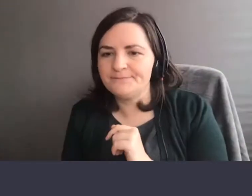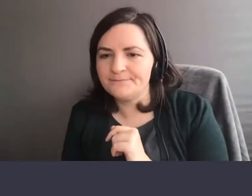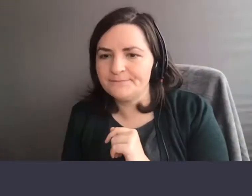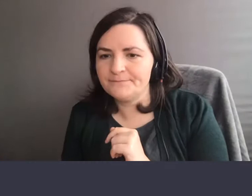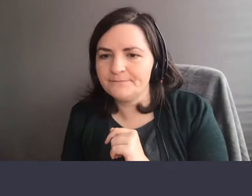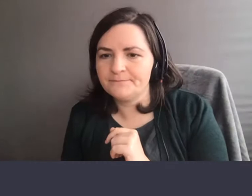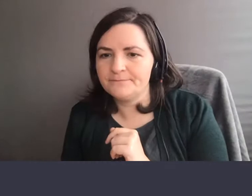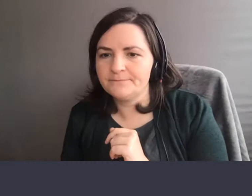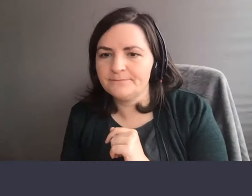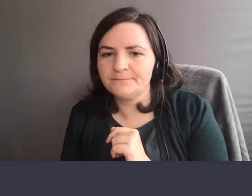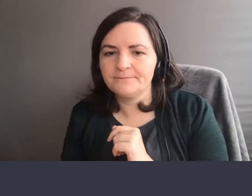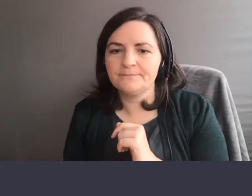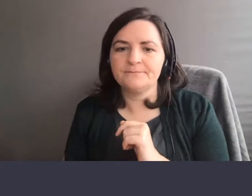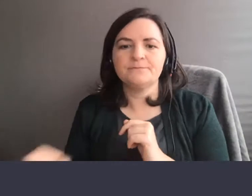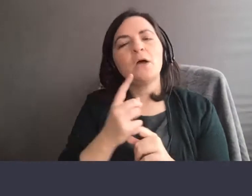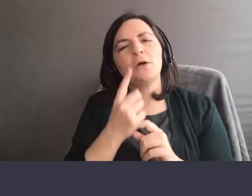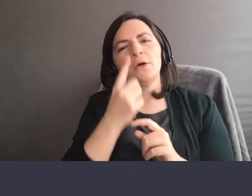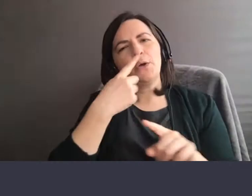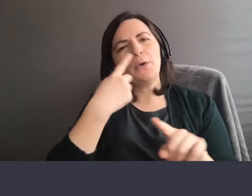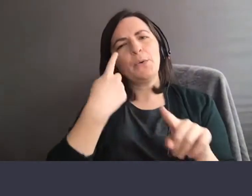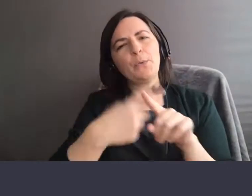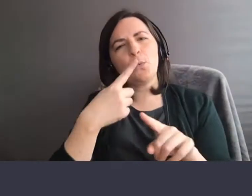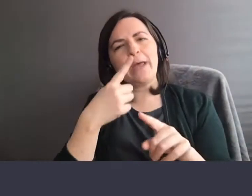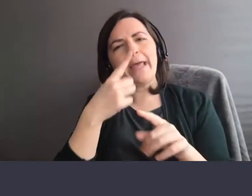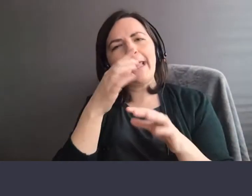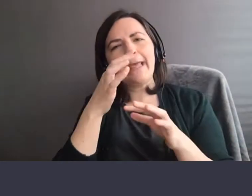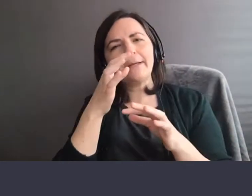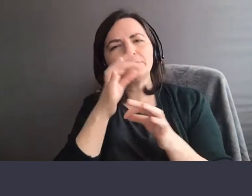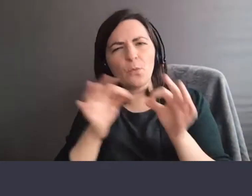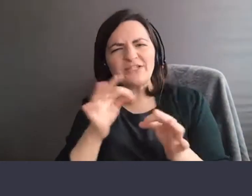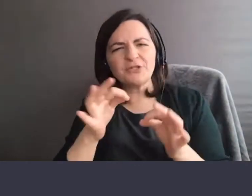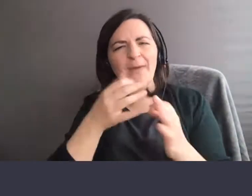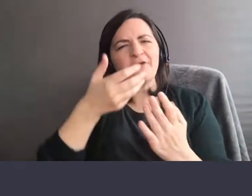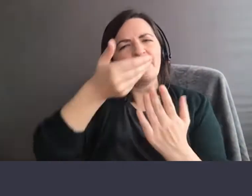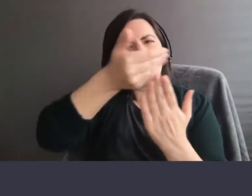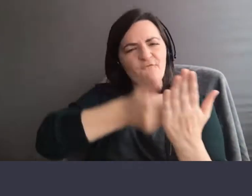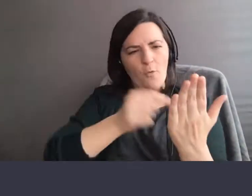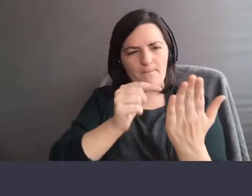Quick question, Andrew. Just with regards to the form, do we have to include references as well?